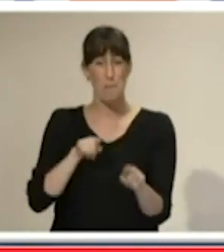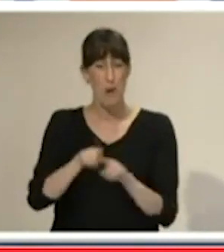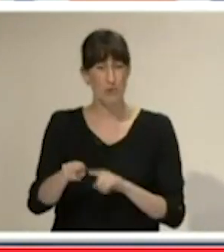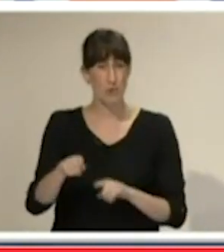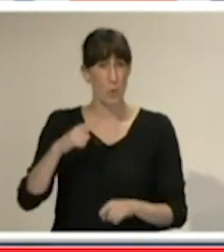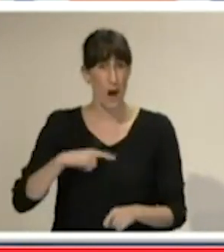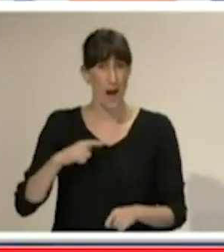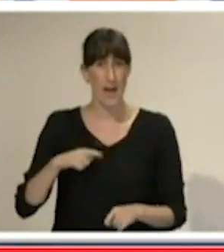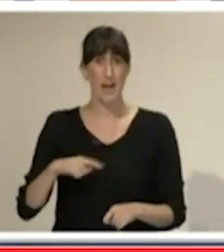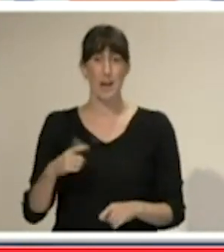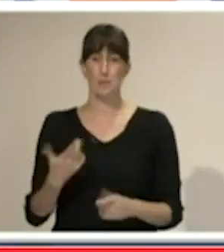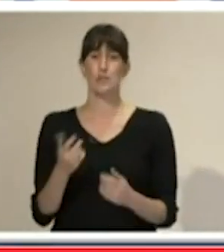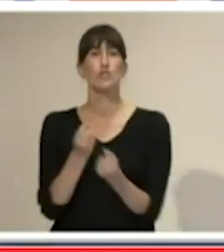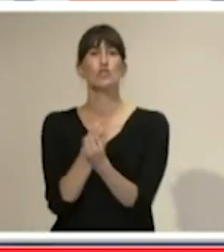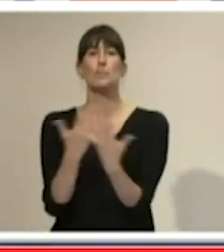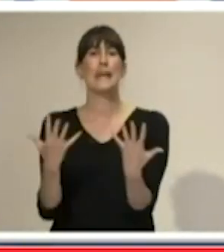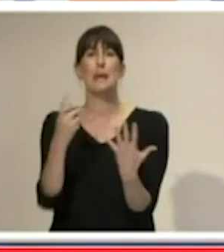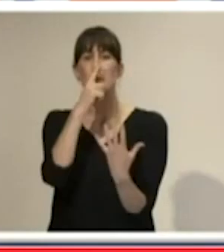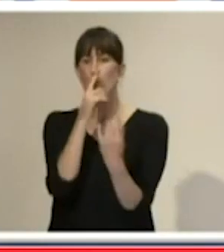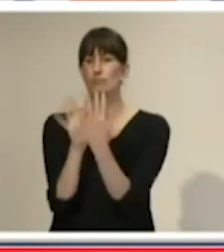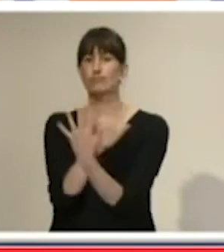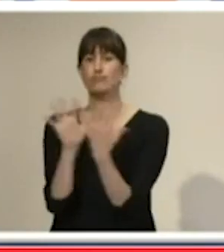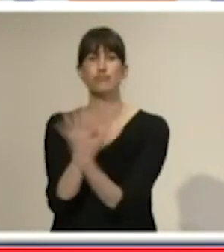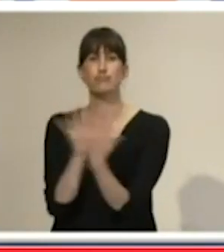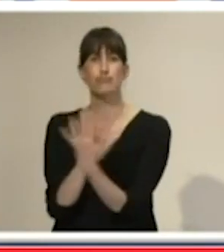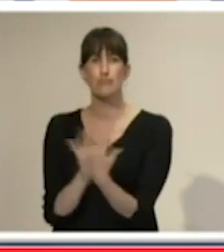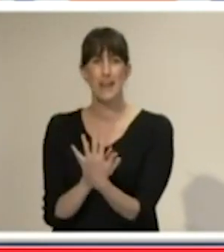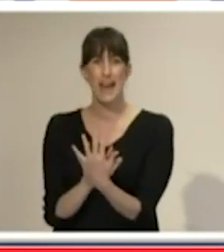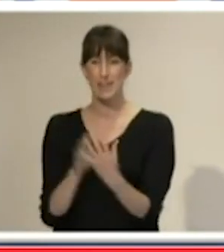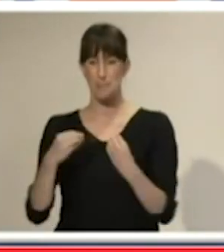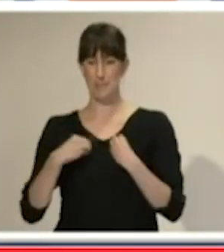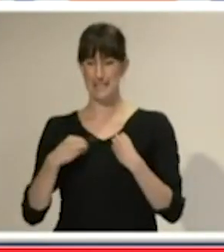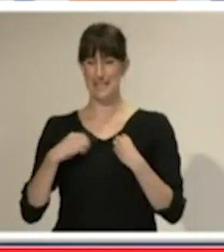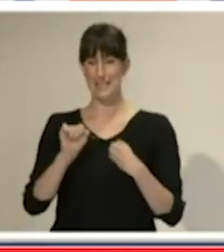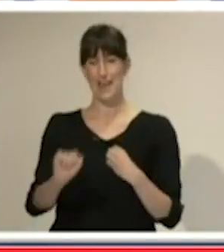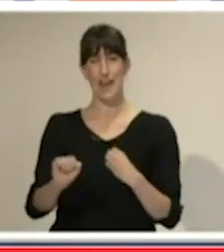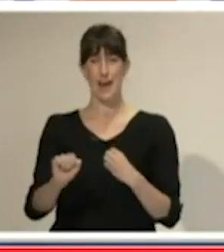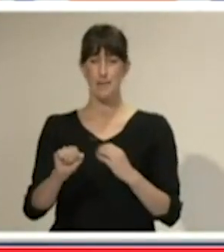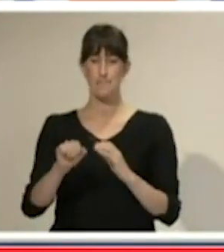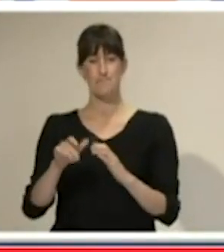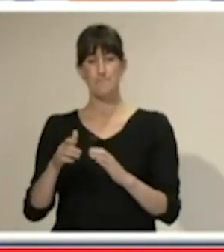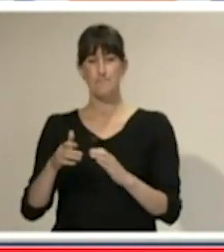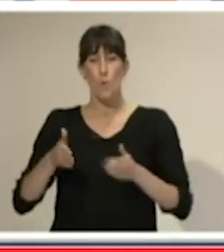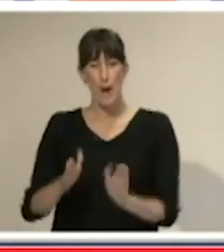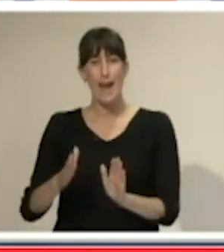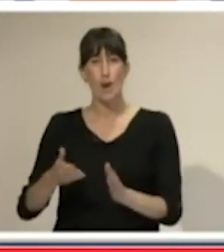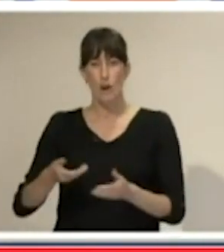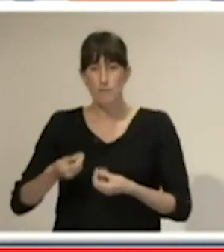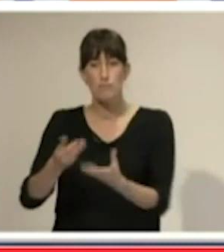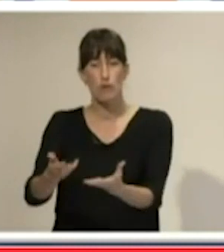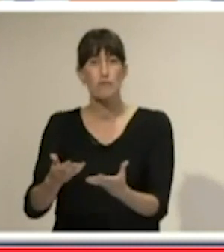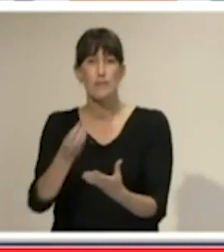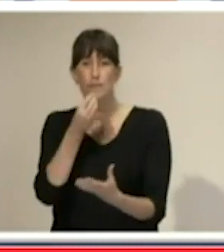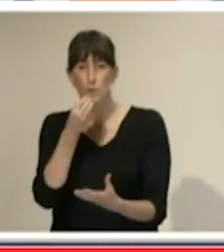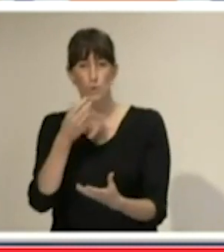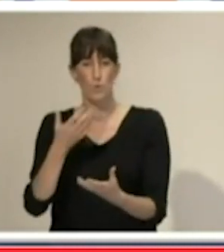social distancing and business operating practices. MB, MPI and other agencies